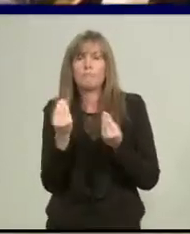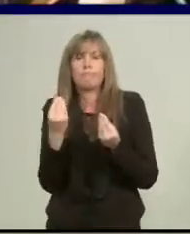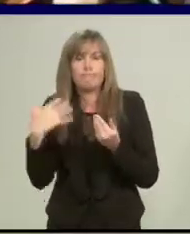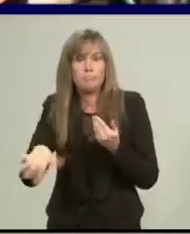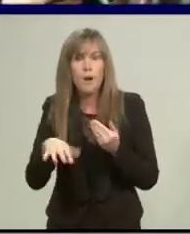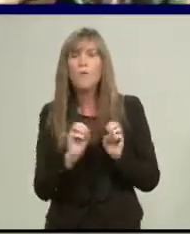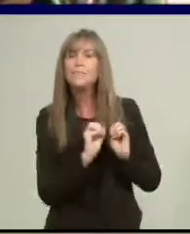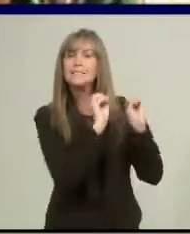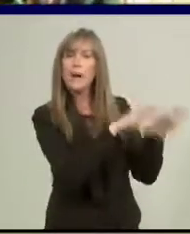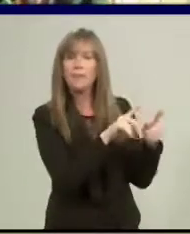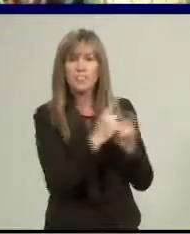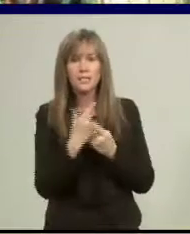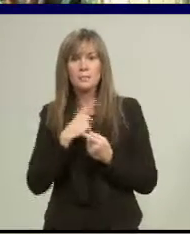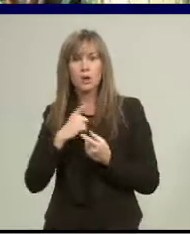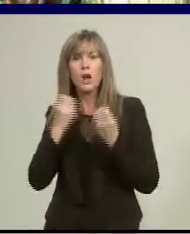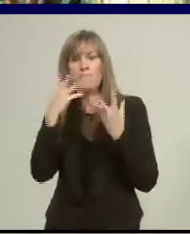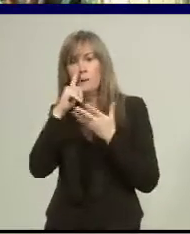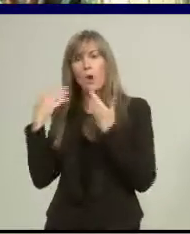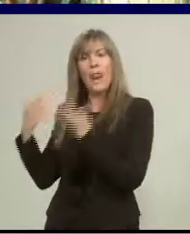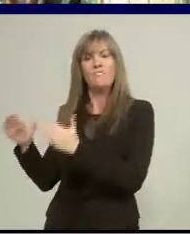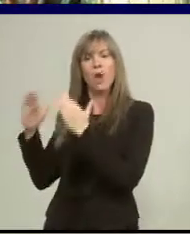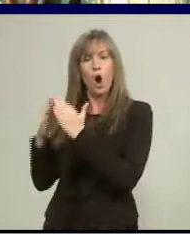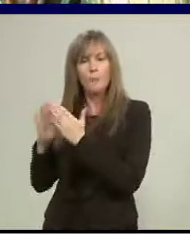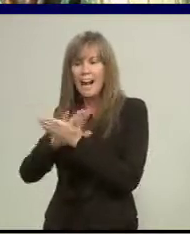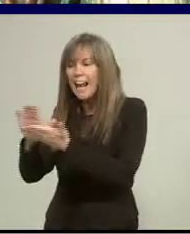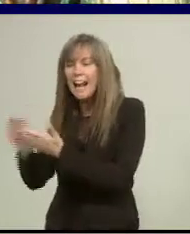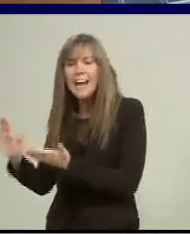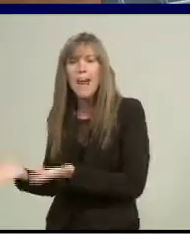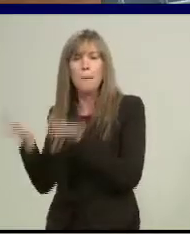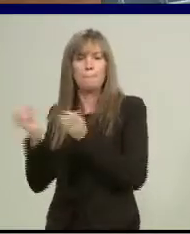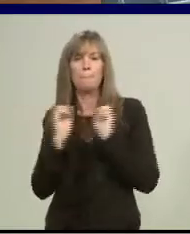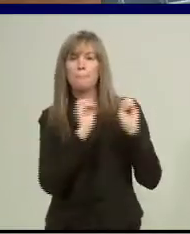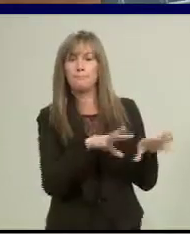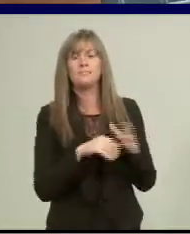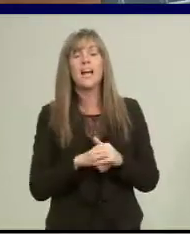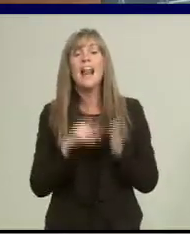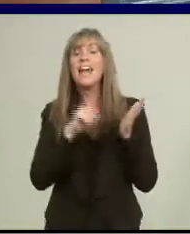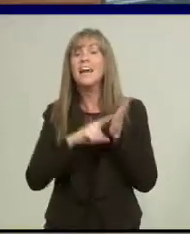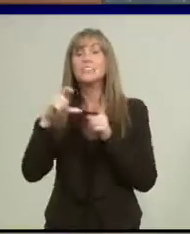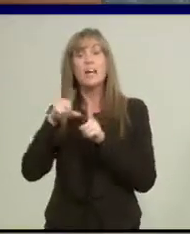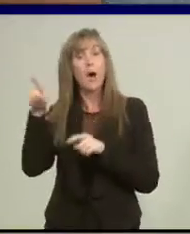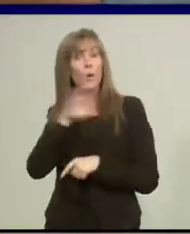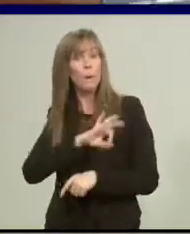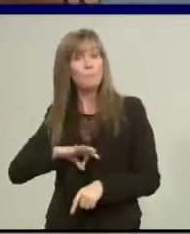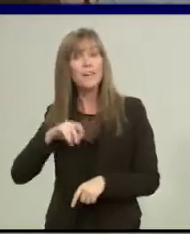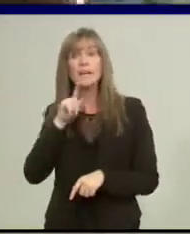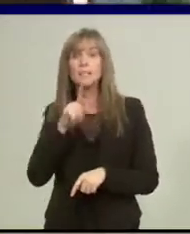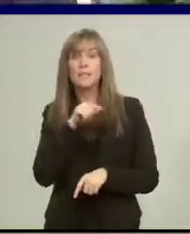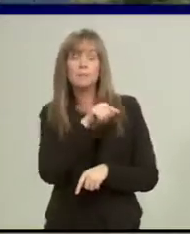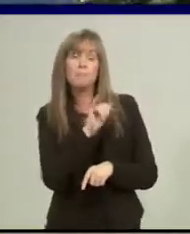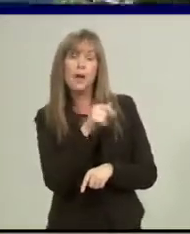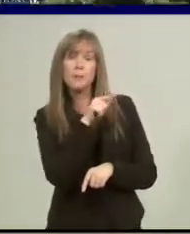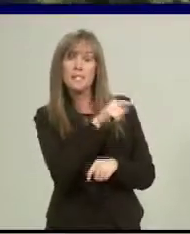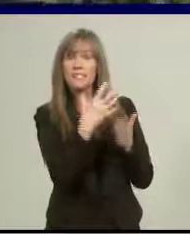as more people leave their homes and clear out their cupboards. Christchurch Mayor Leanne Dalzell is proposing the council allows charities like the